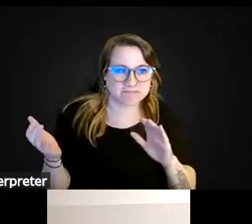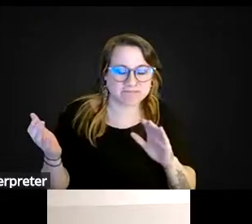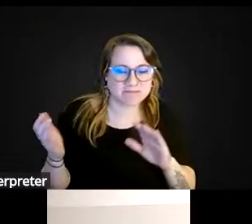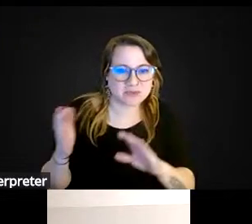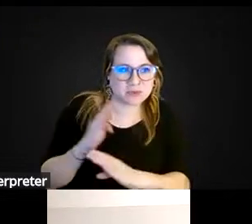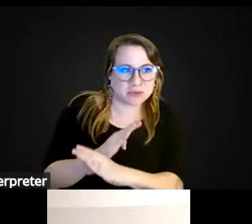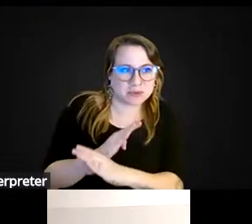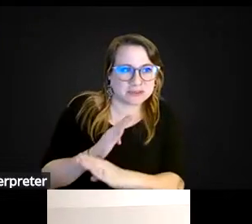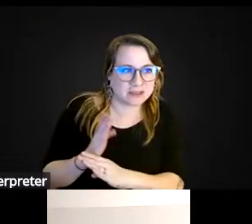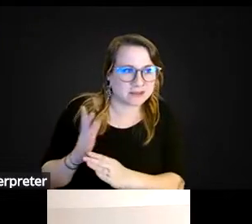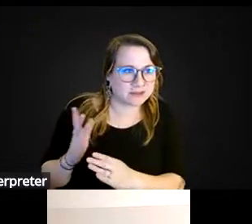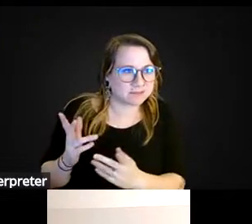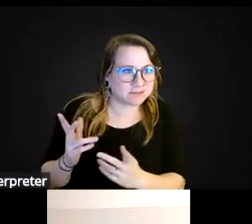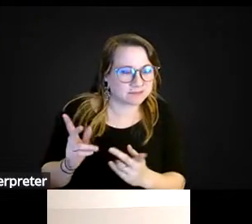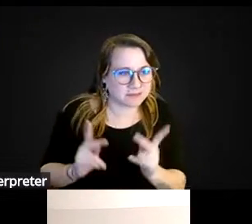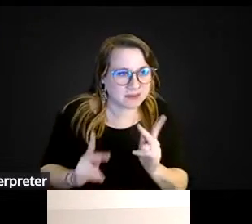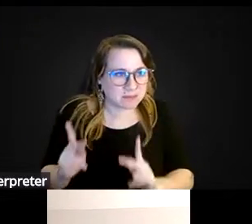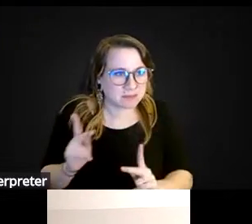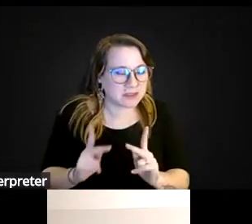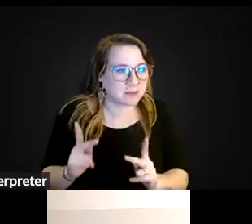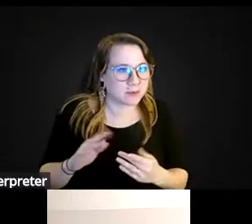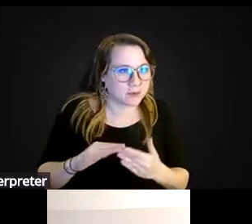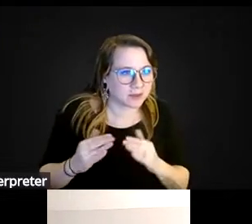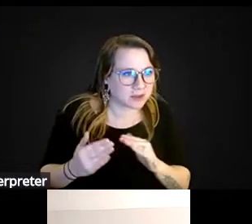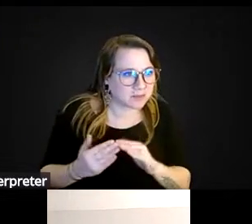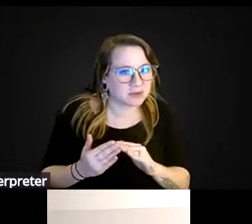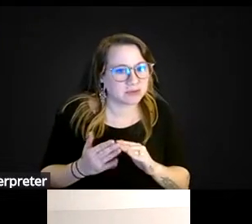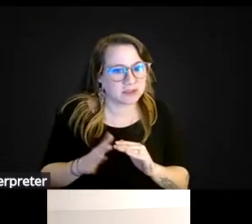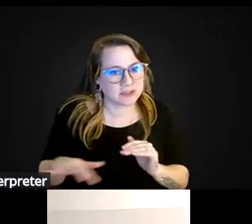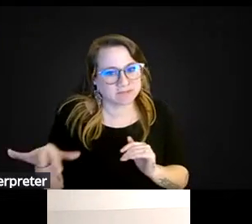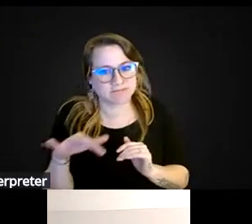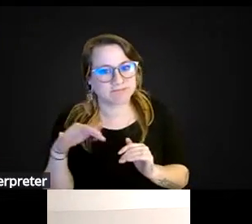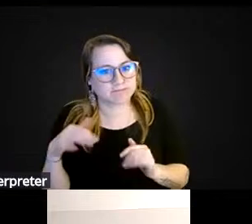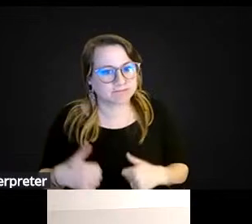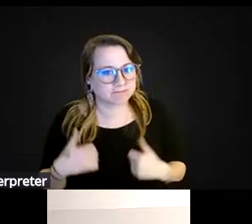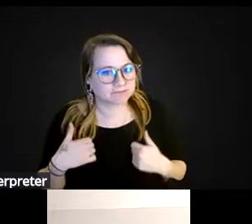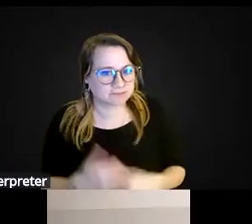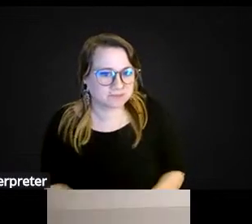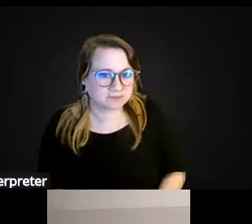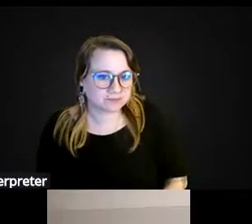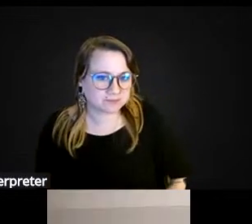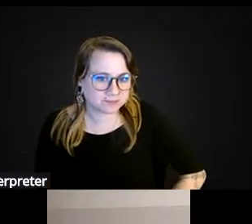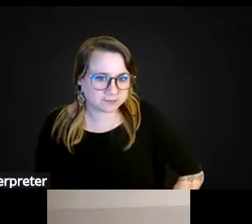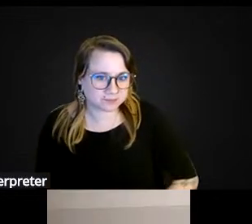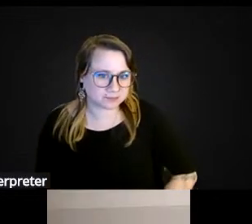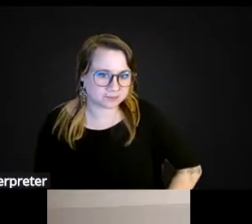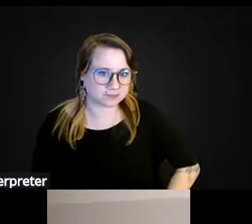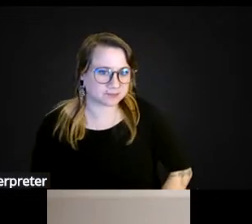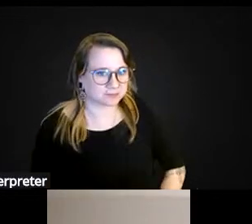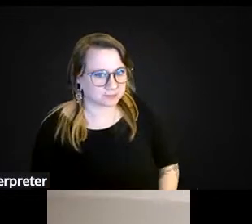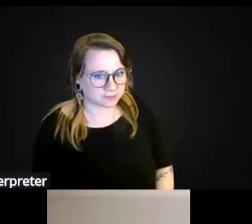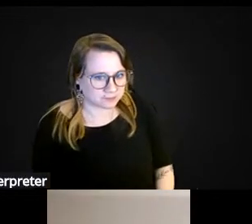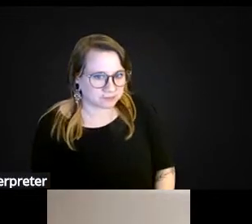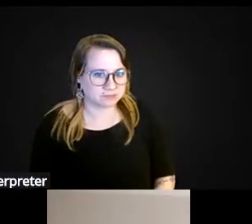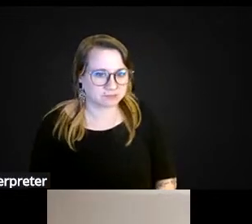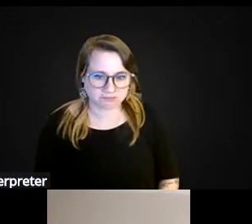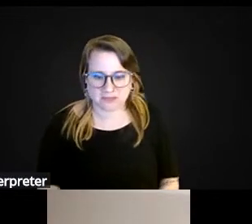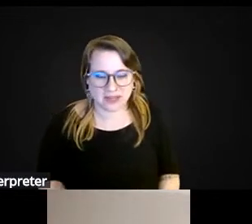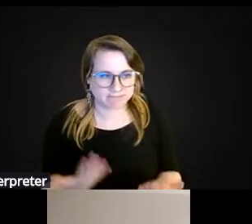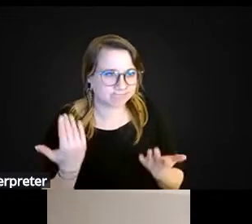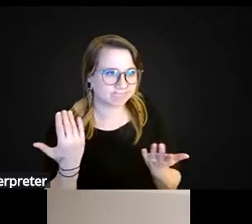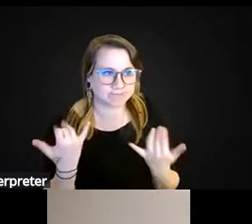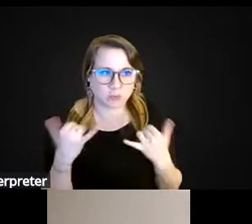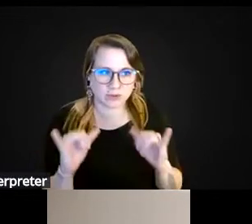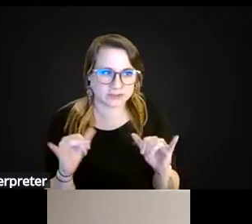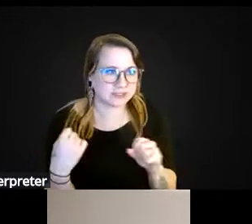protecting protecting the community and protecting the residents. Um, and we're still fighting it.